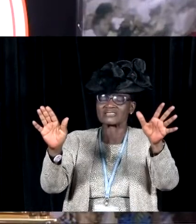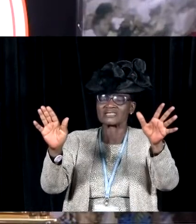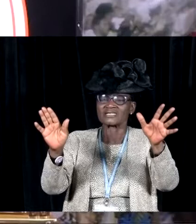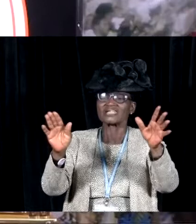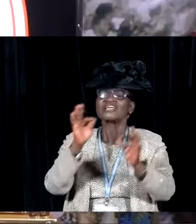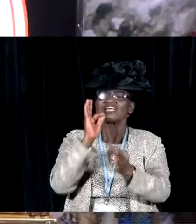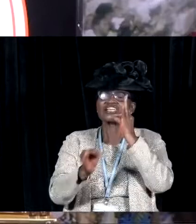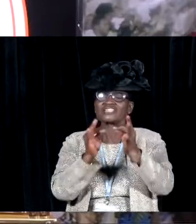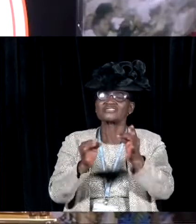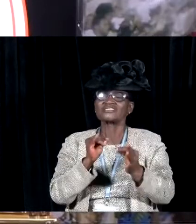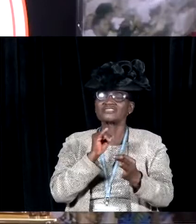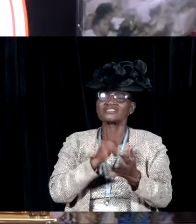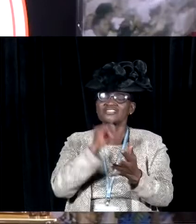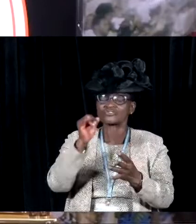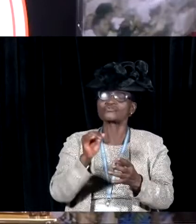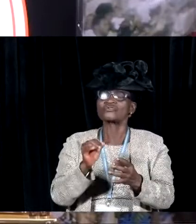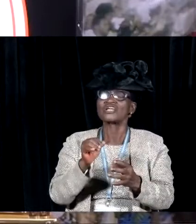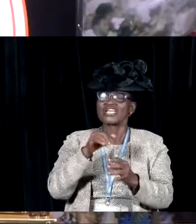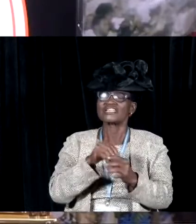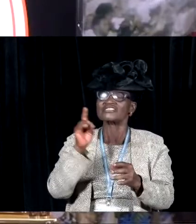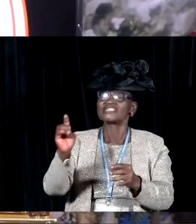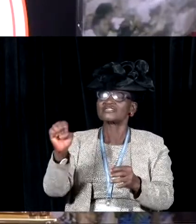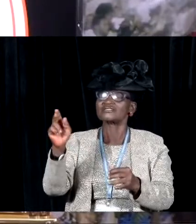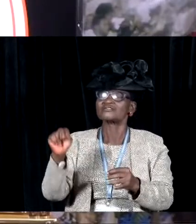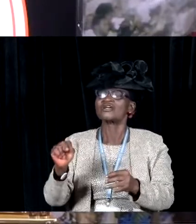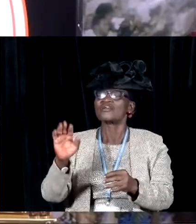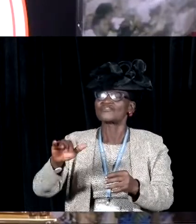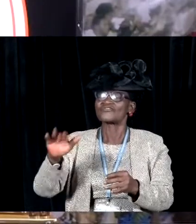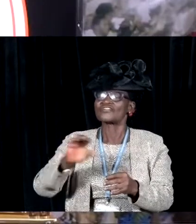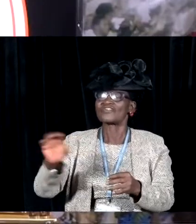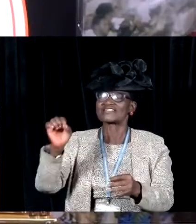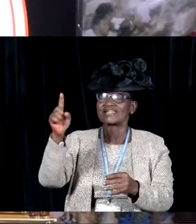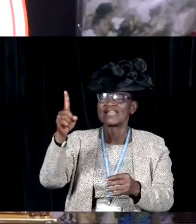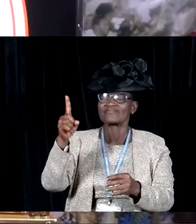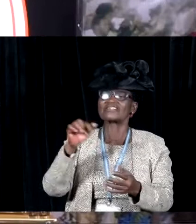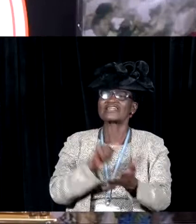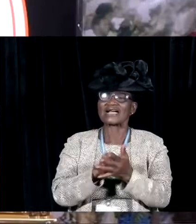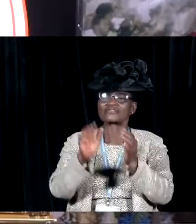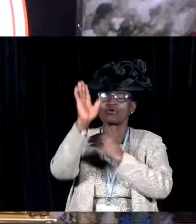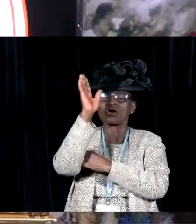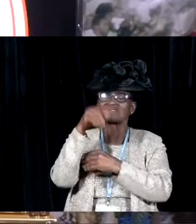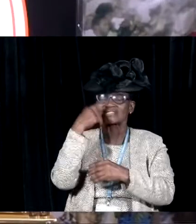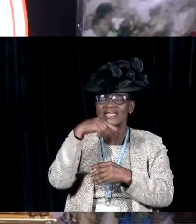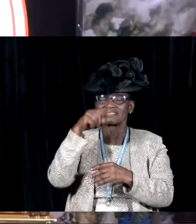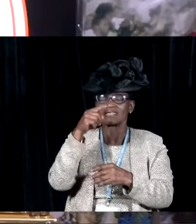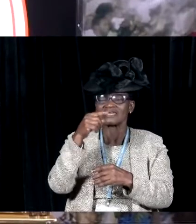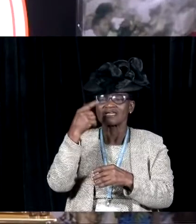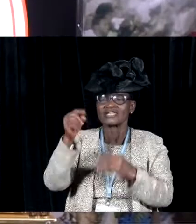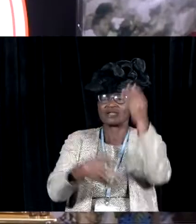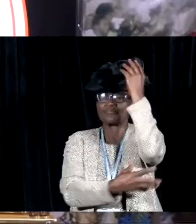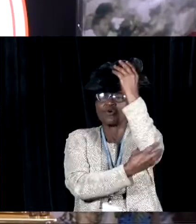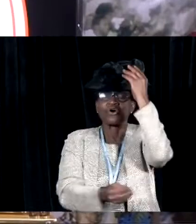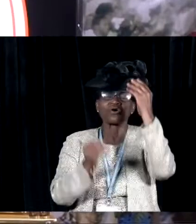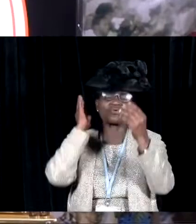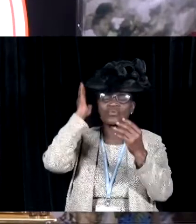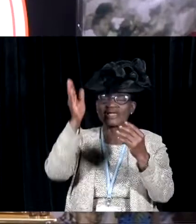It is true in Deuteronomy 15, verse 11, Deuteronomy 15, verse 11, that God said, the poor shall